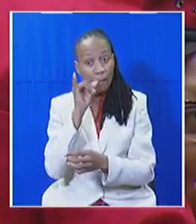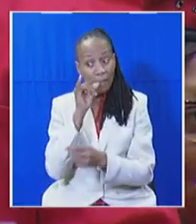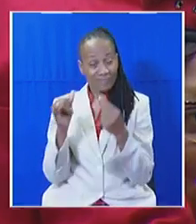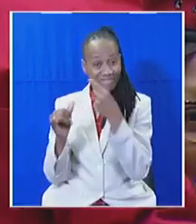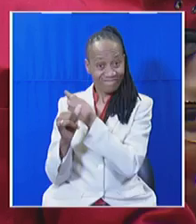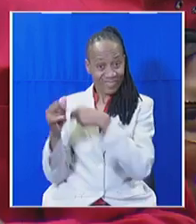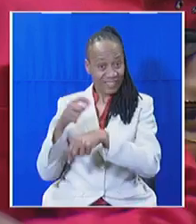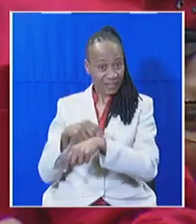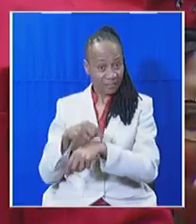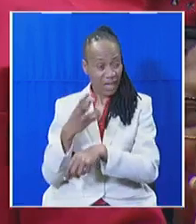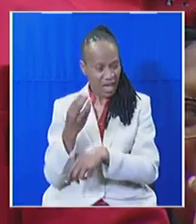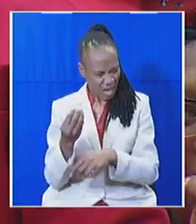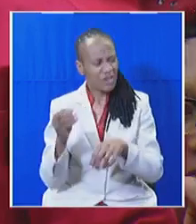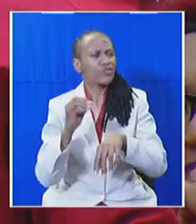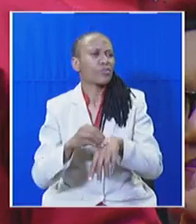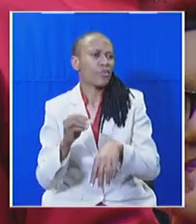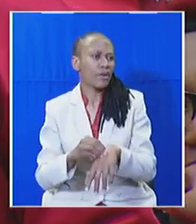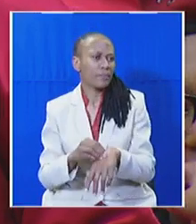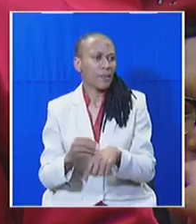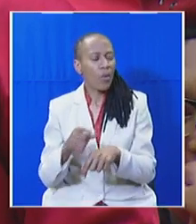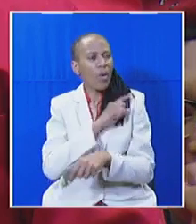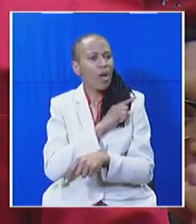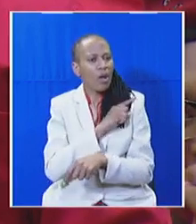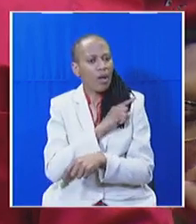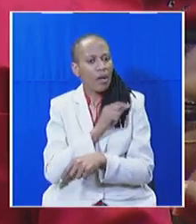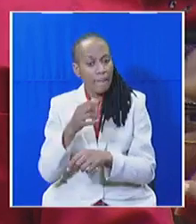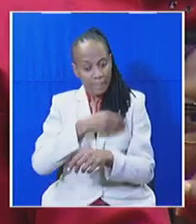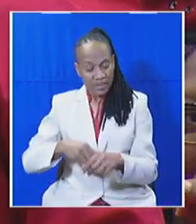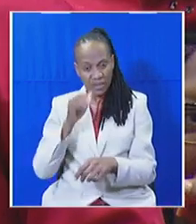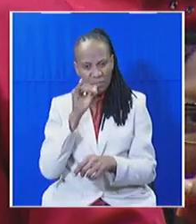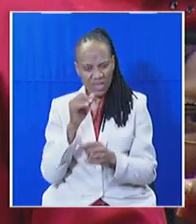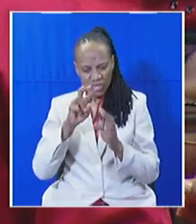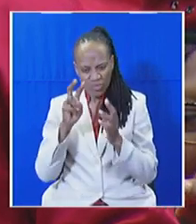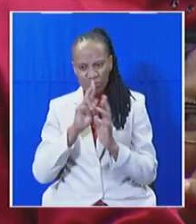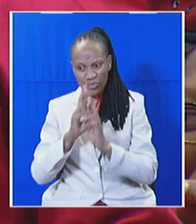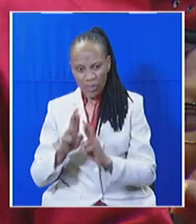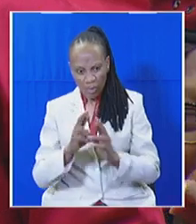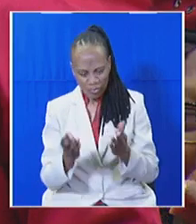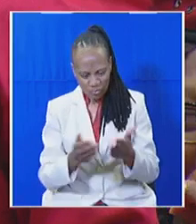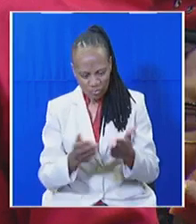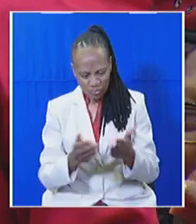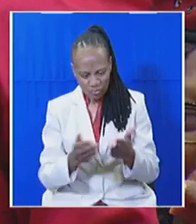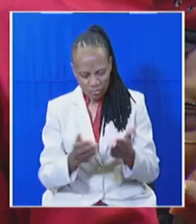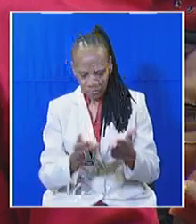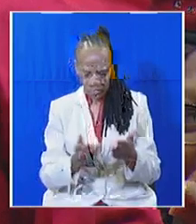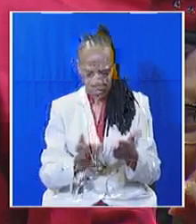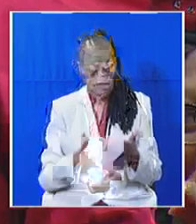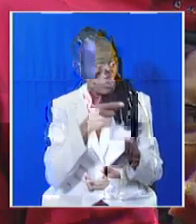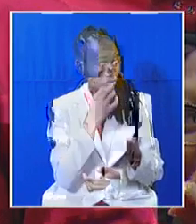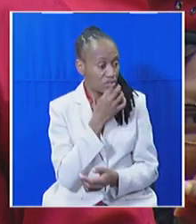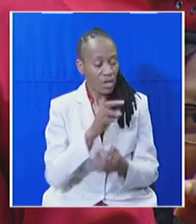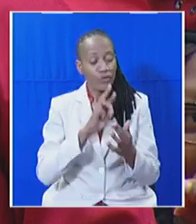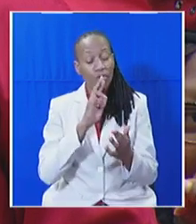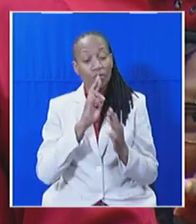problems to read his reports. You said you studied the Marikana Commission report. This